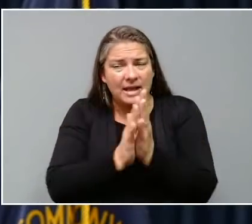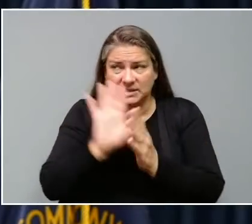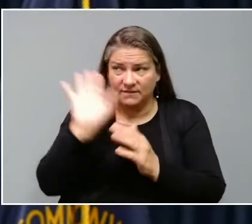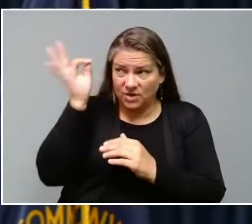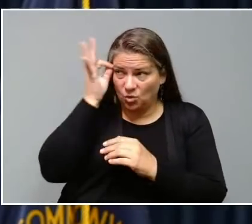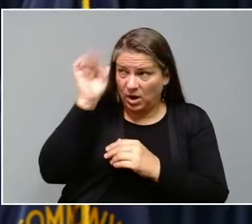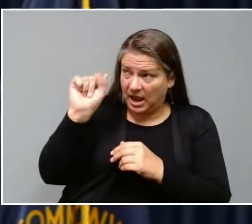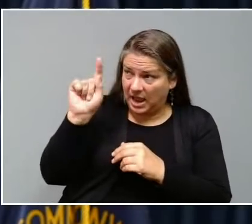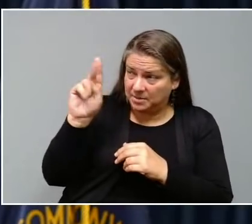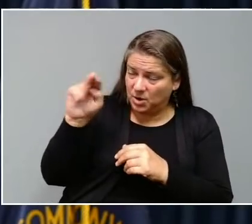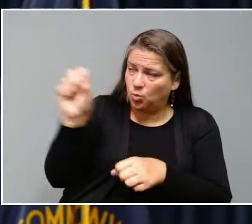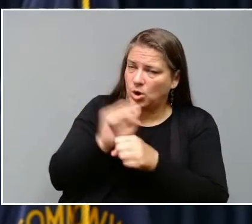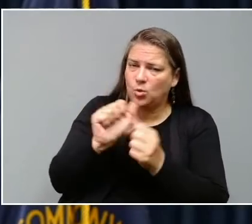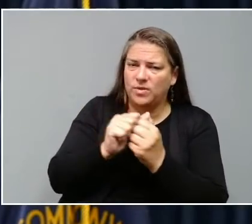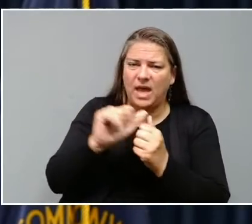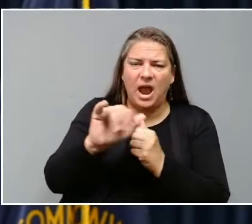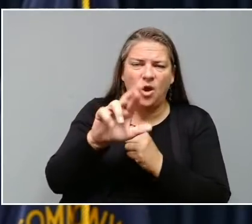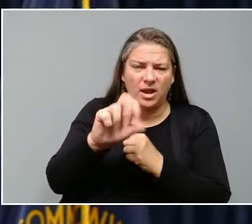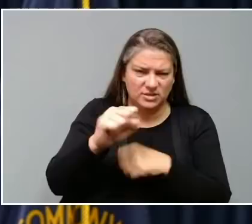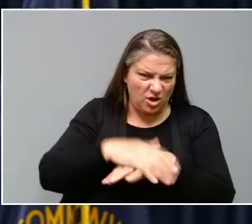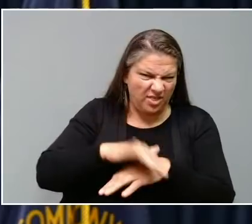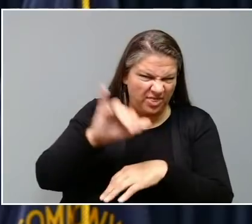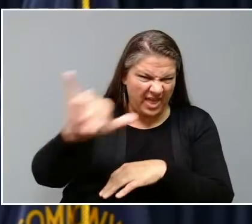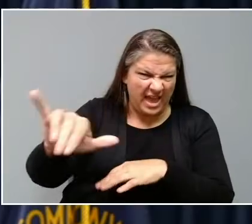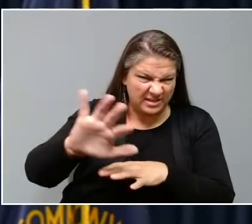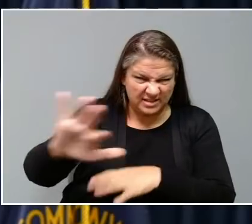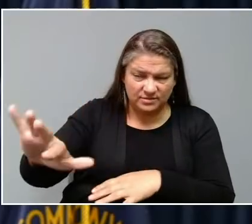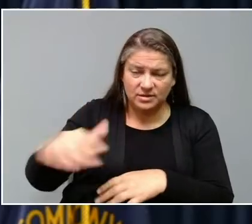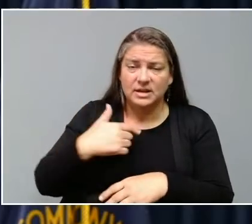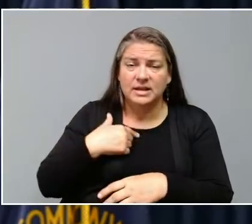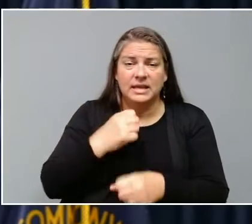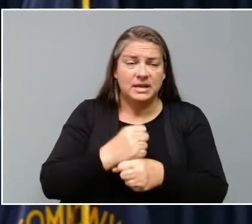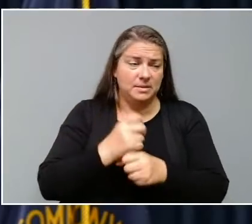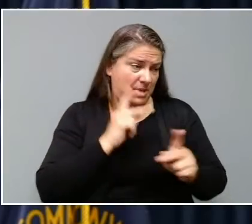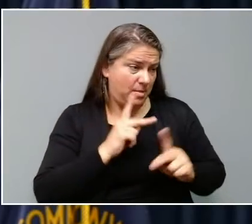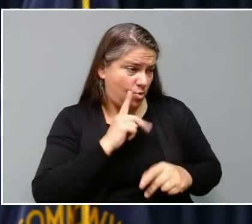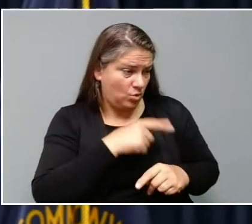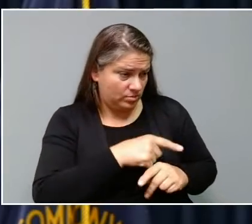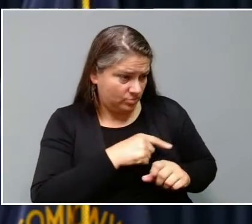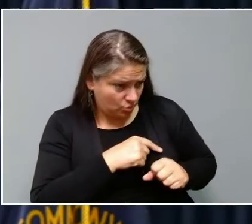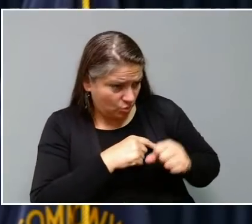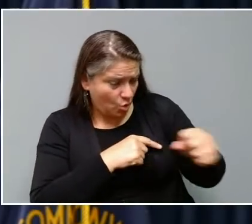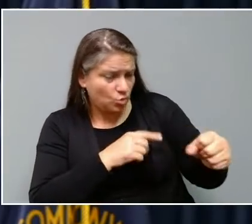with the IRS on that so that we can get people filled in.